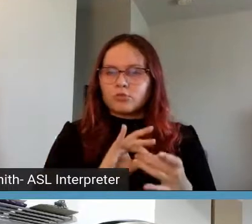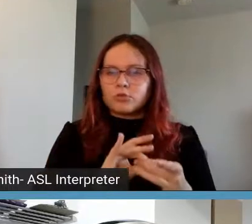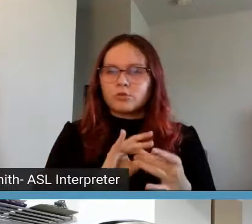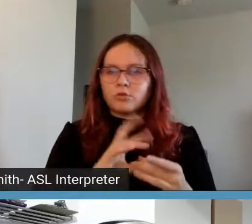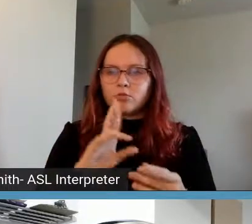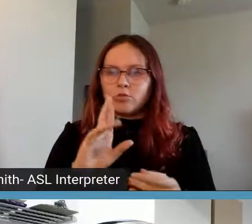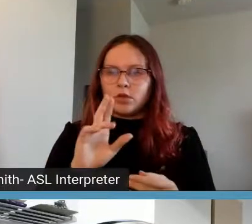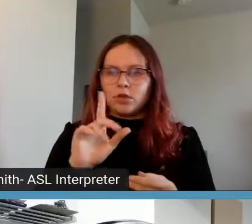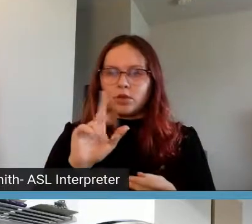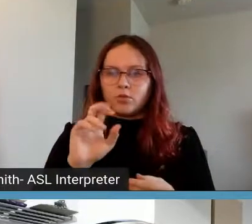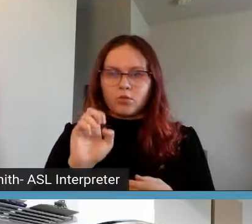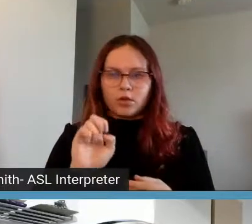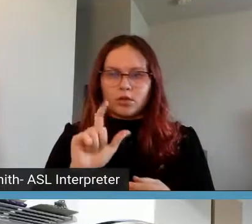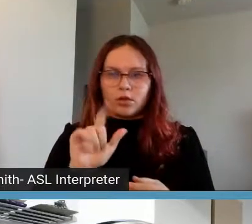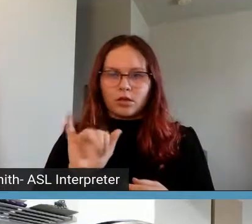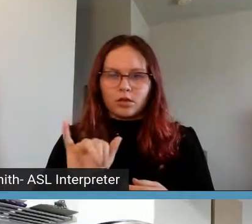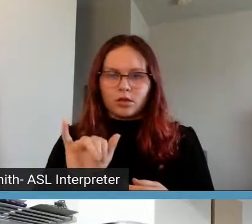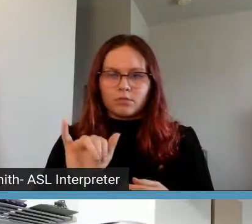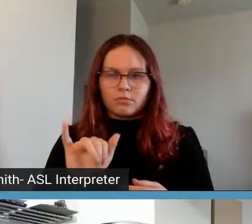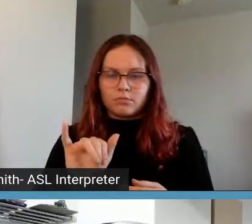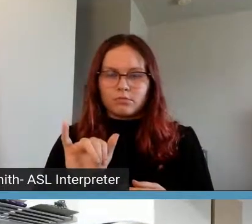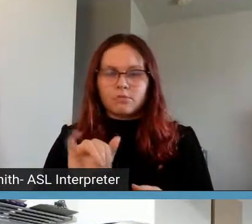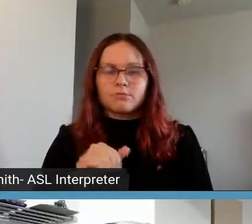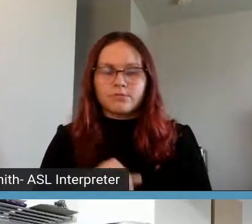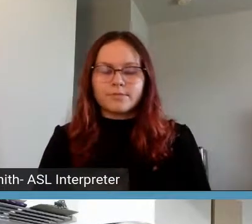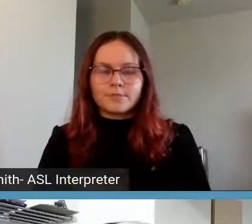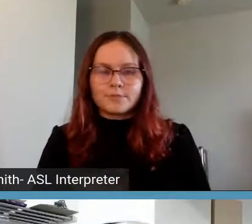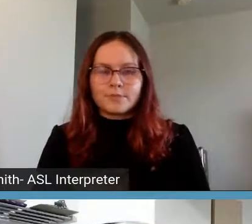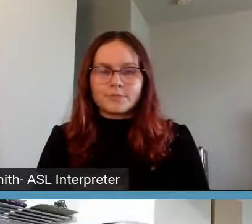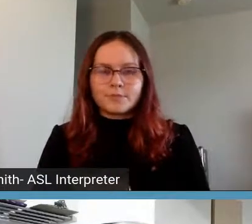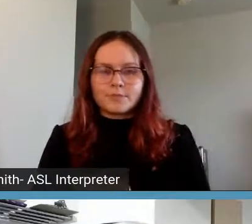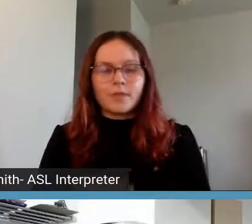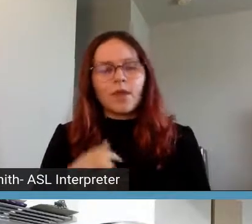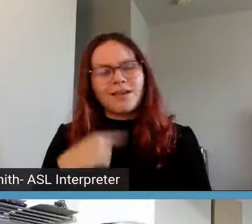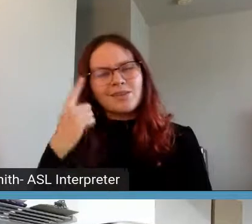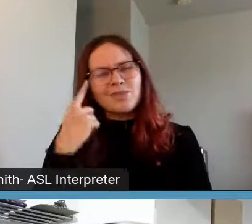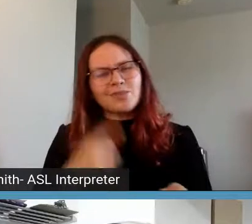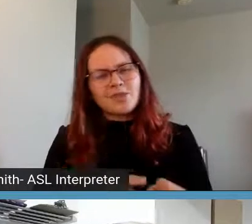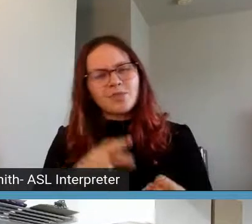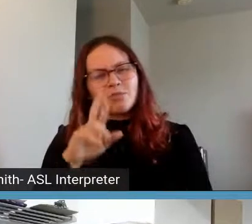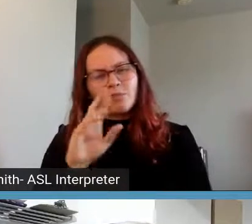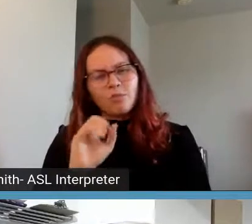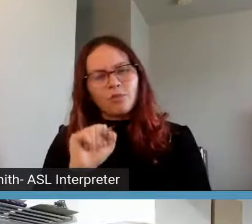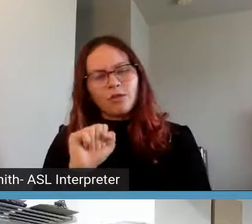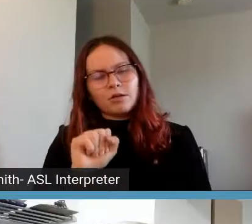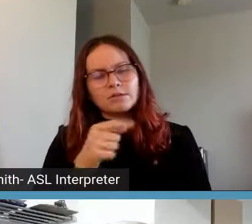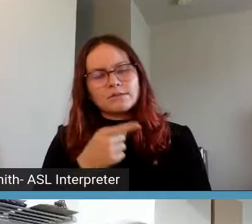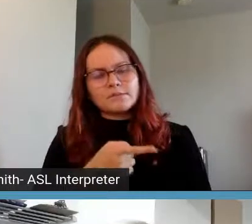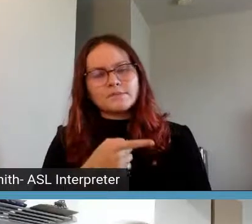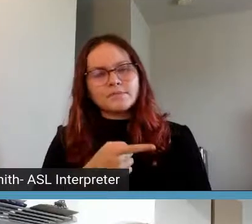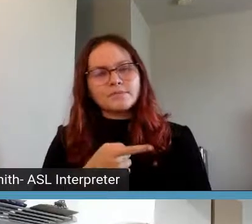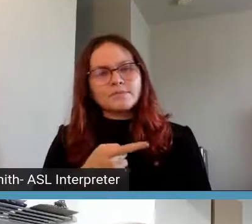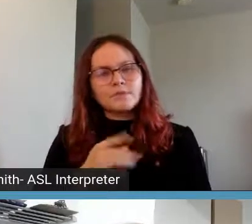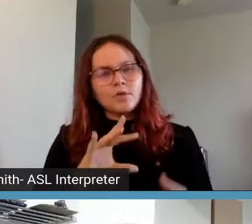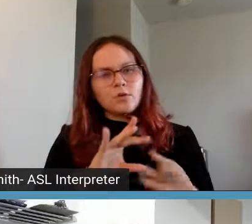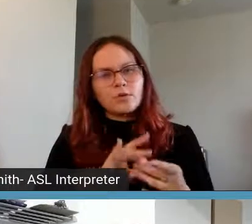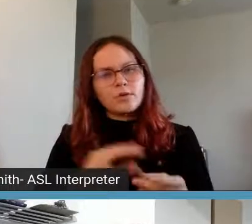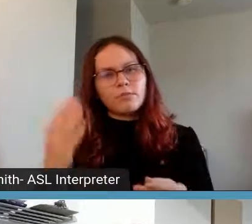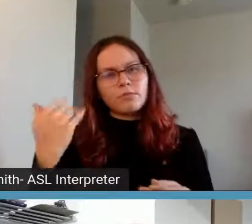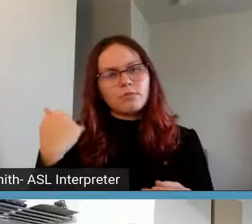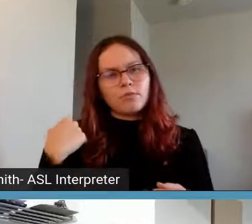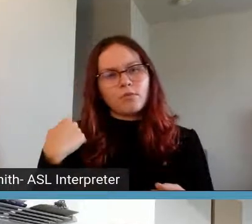think. Yeah. Good. Kristi? Yeah. I would agree with Ross. All of those relationships that we had before